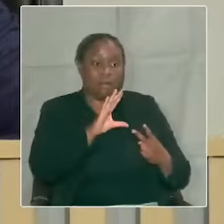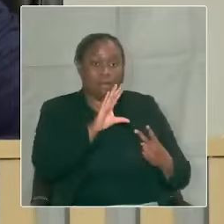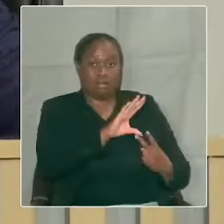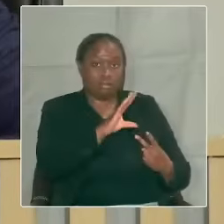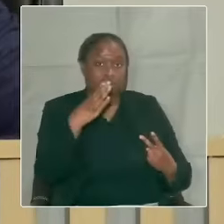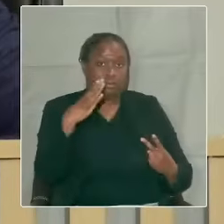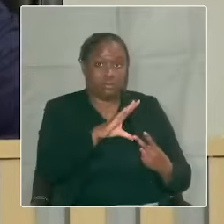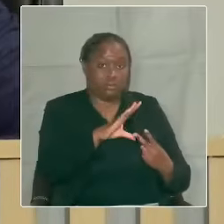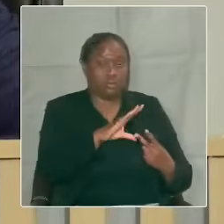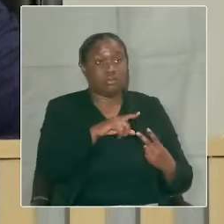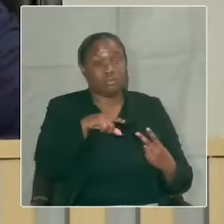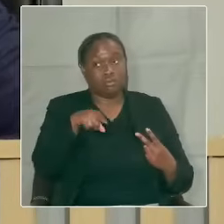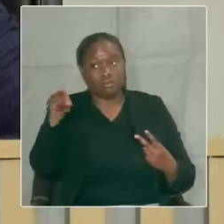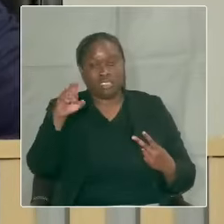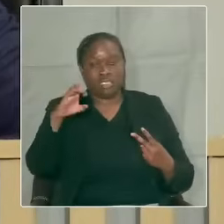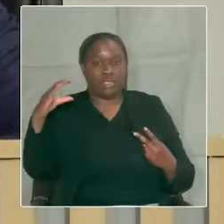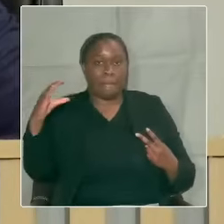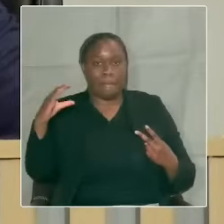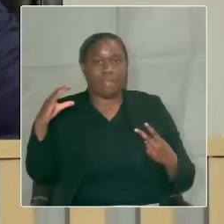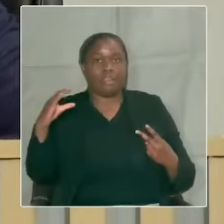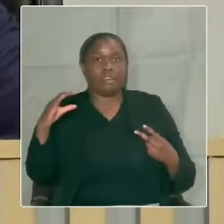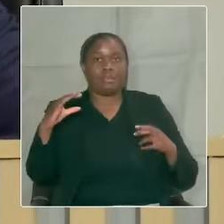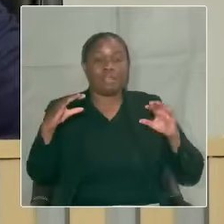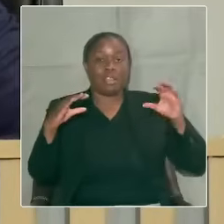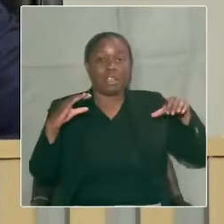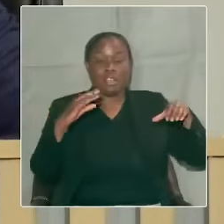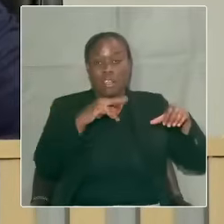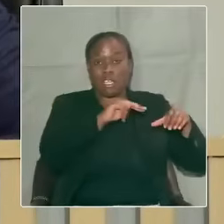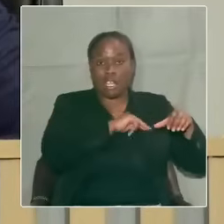deal most specifically matters